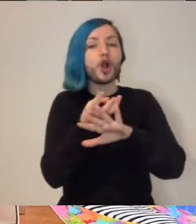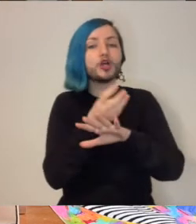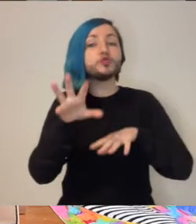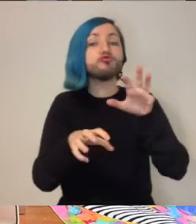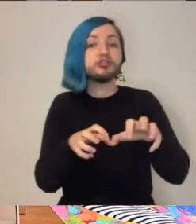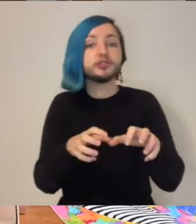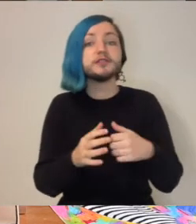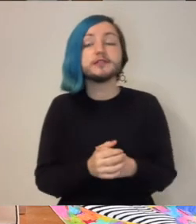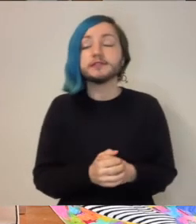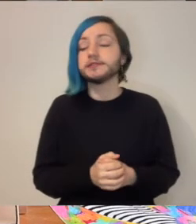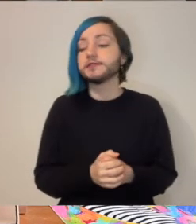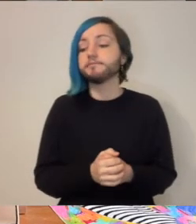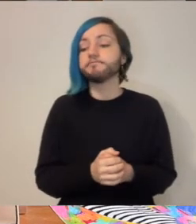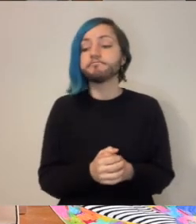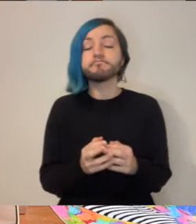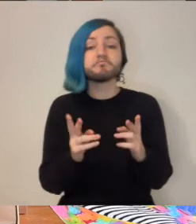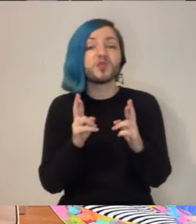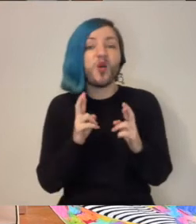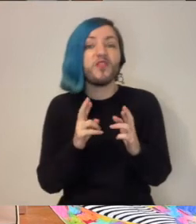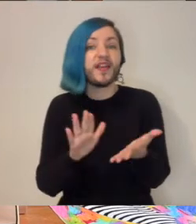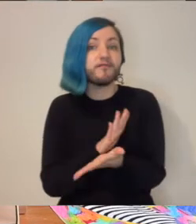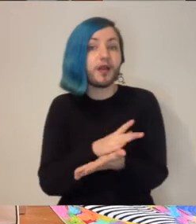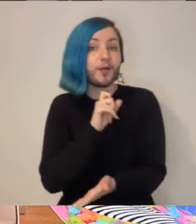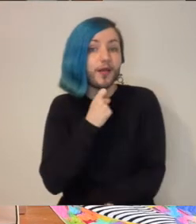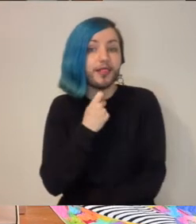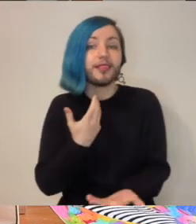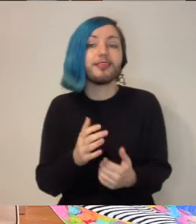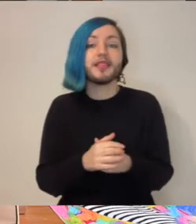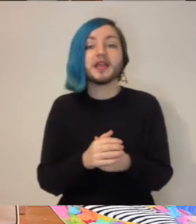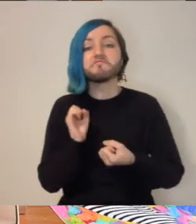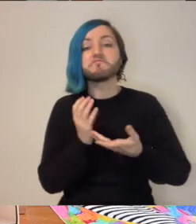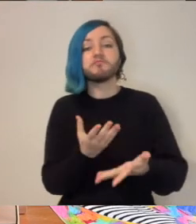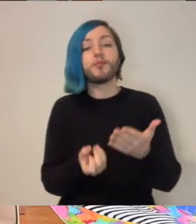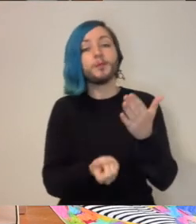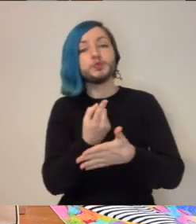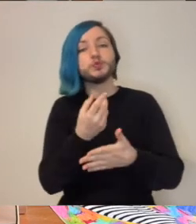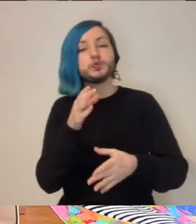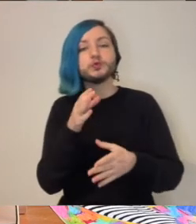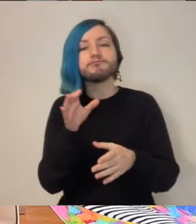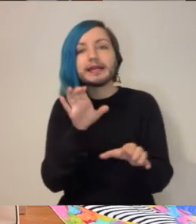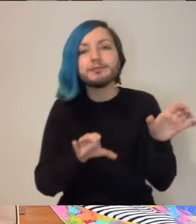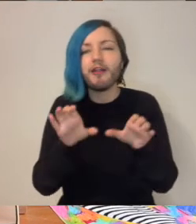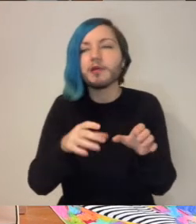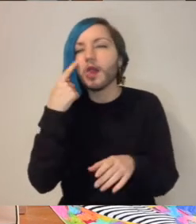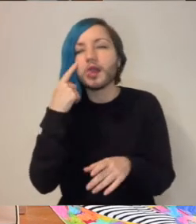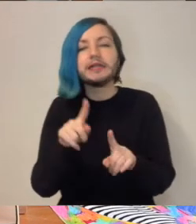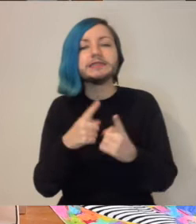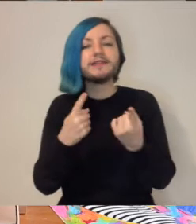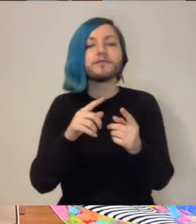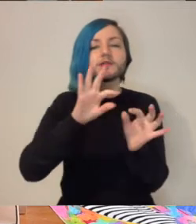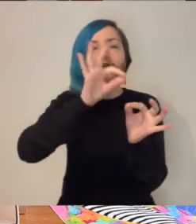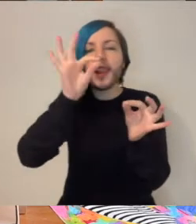create some cartoon creatures of your own. Hopefully this will be lots of fun and just give you a chance to experiment